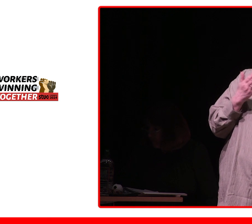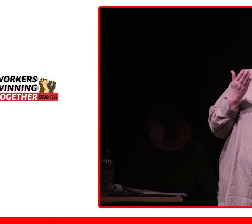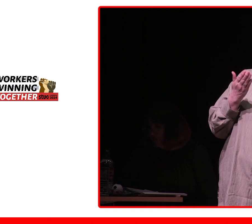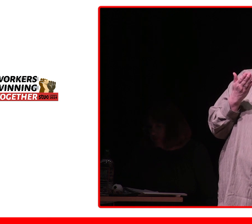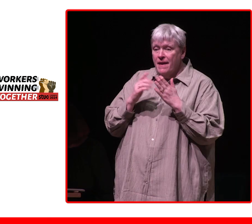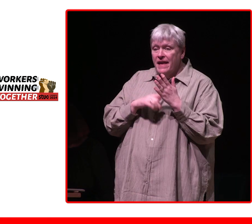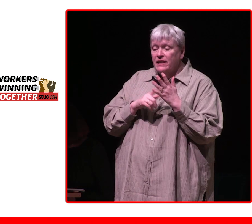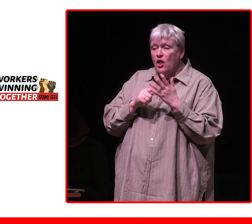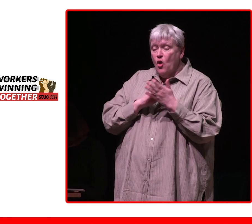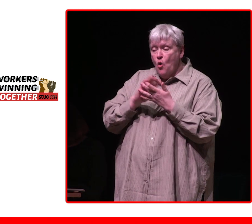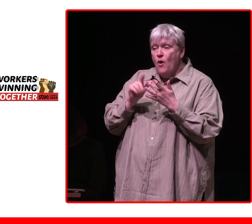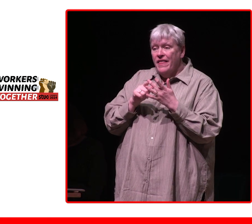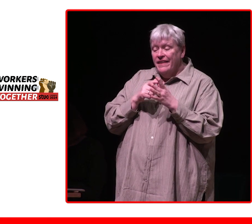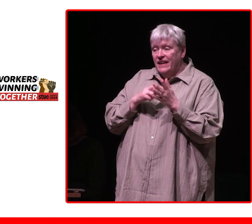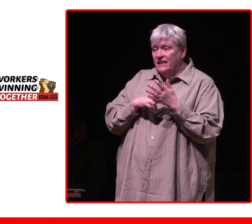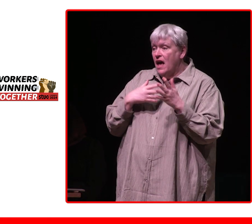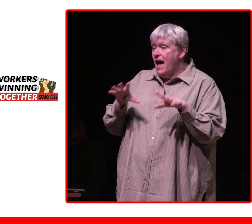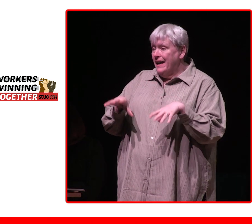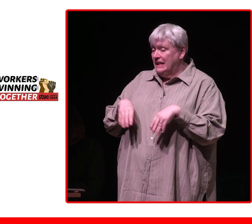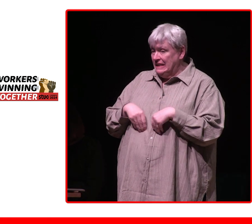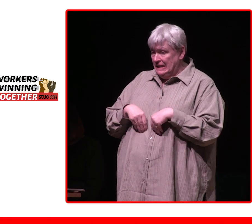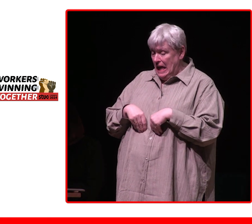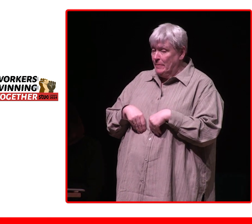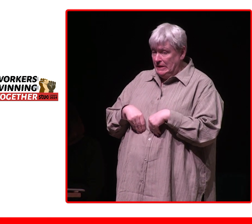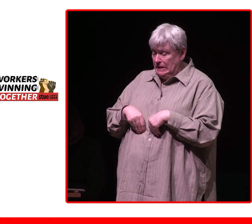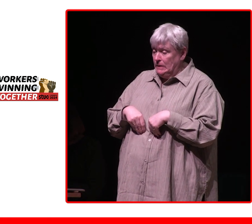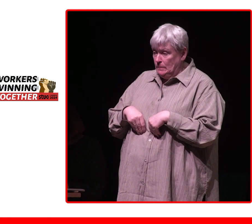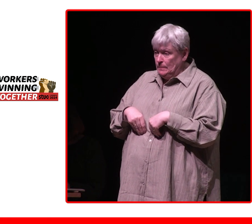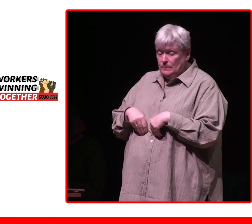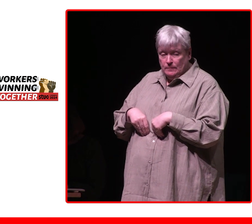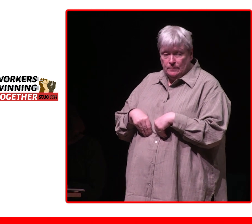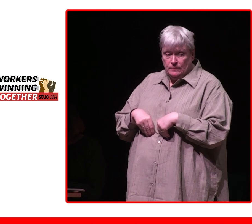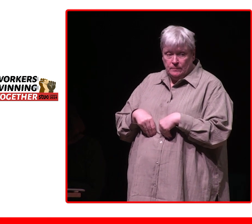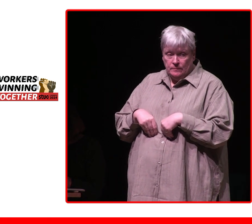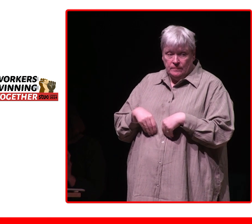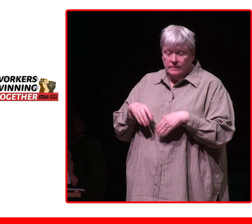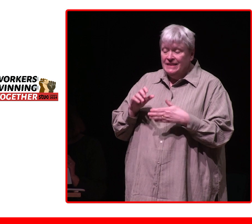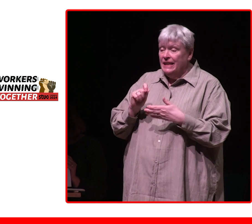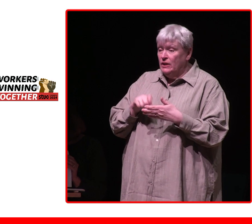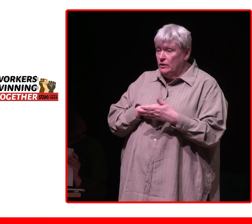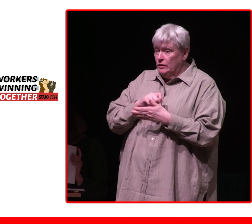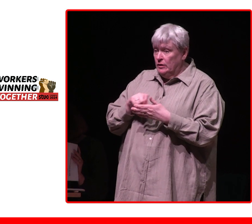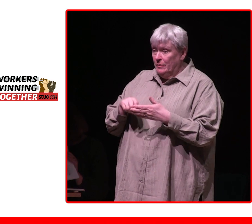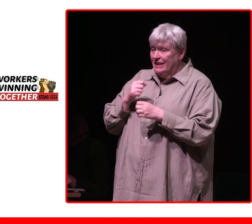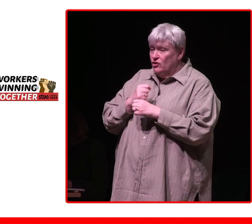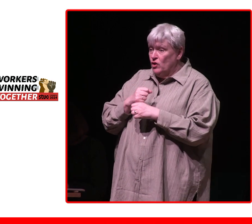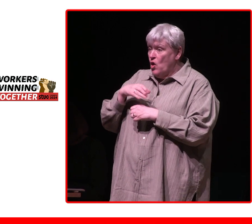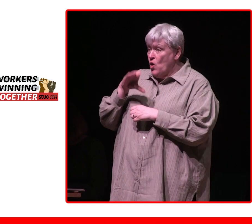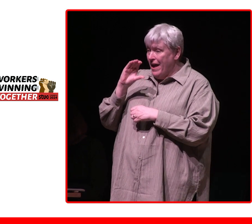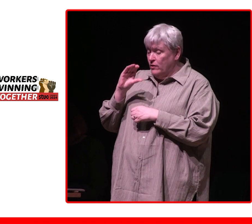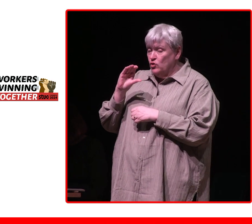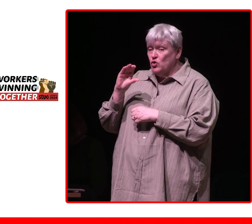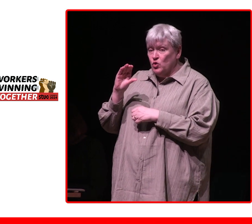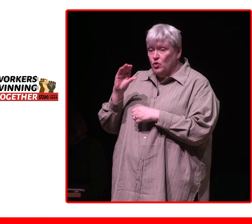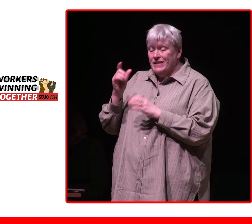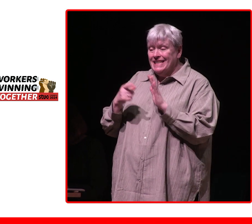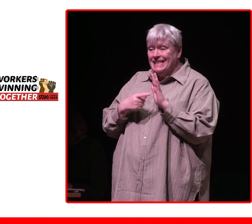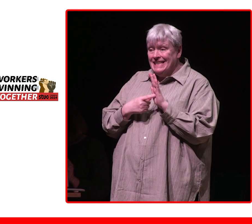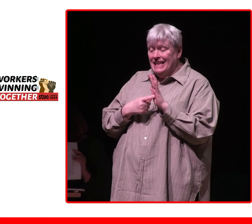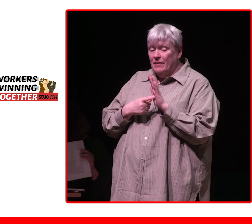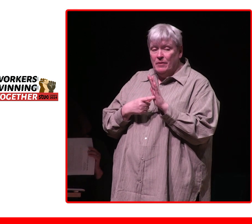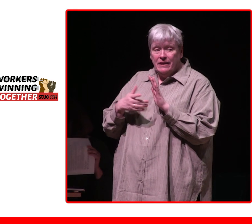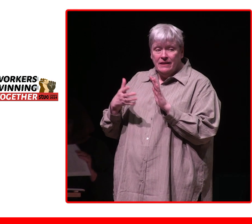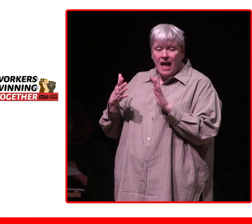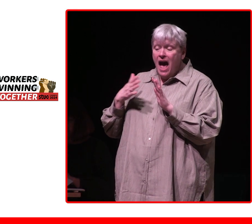wishing to accept the remit to the General Council statement. And I'd like to thank them